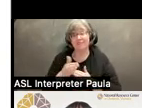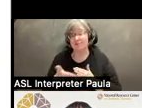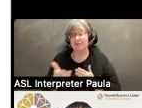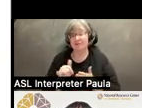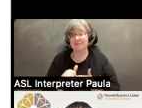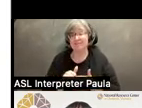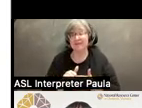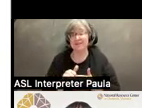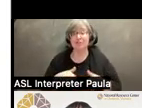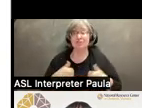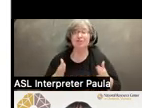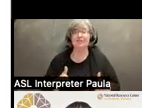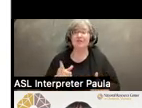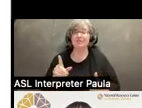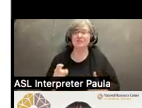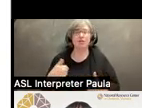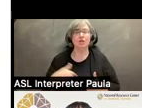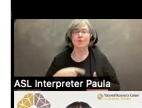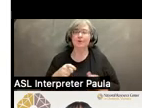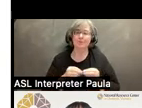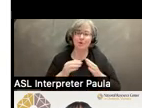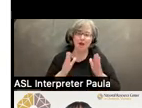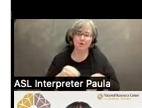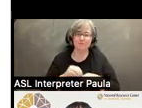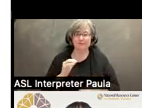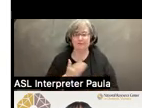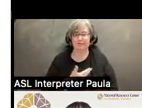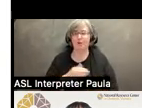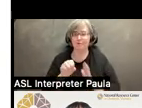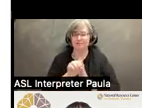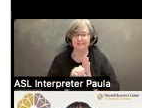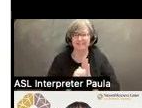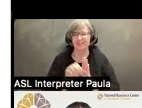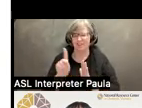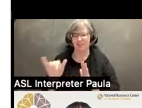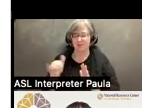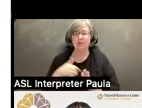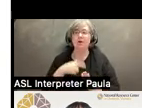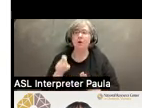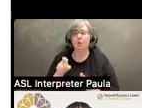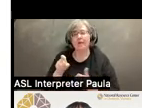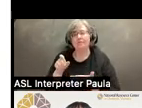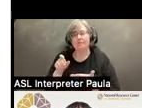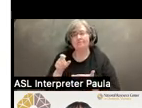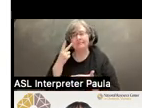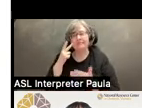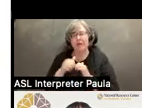need. We need more housing in our state. And so we also looked at how we can support that housing. So we've